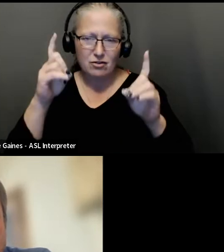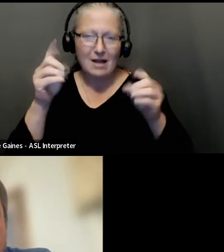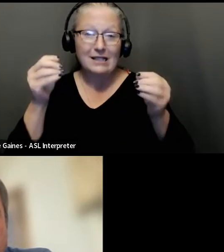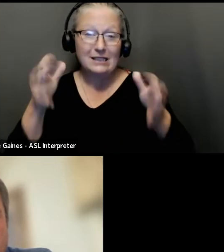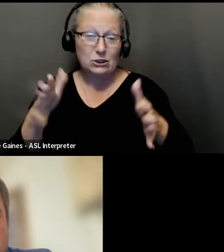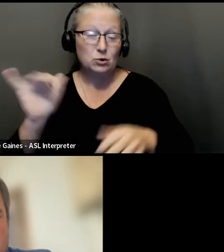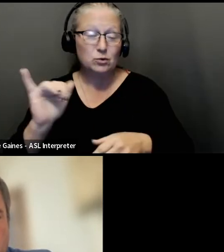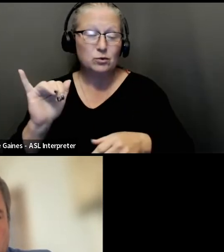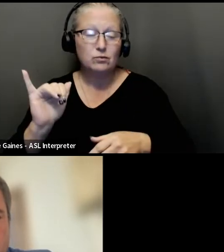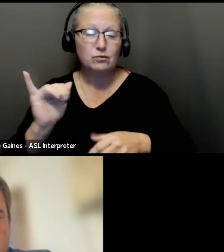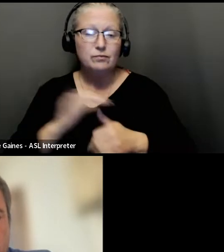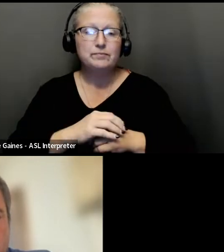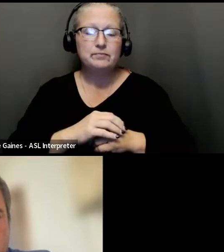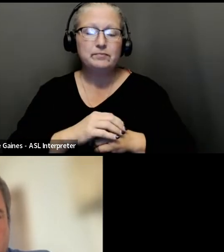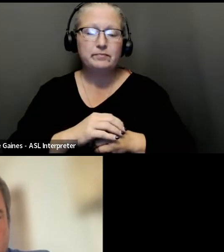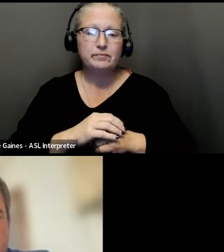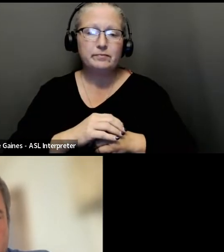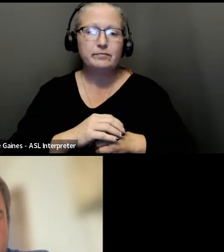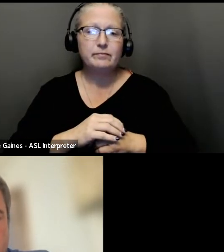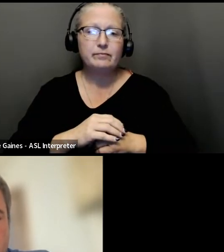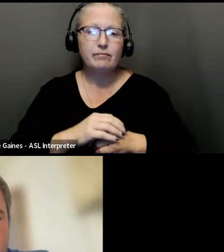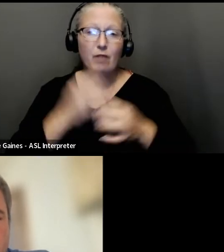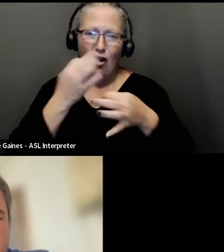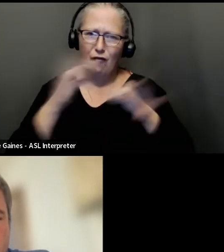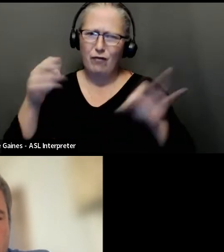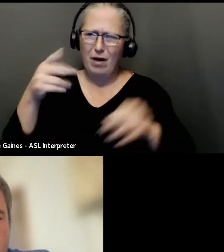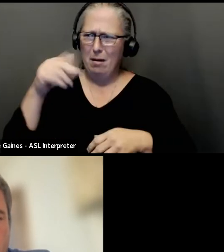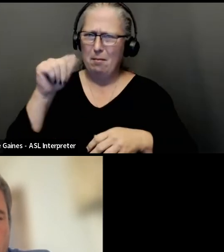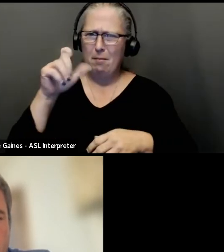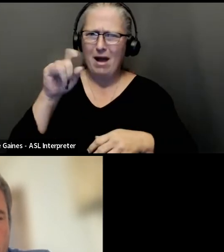well. Free Palestine from who?